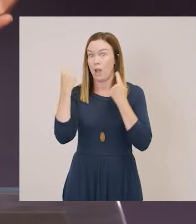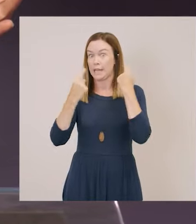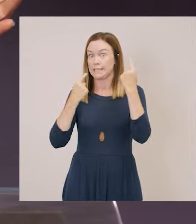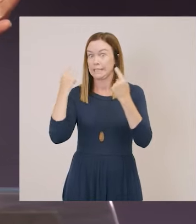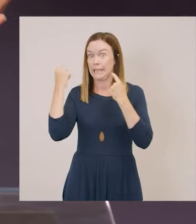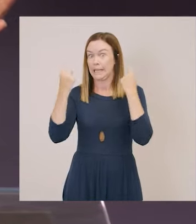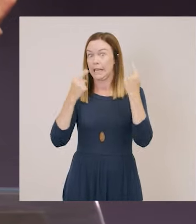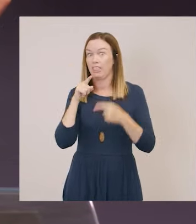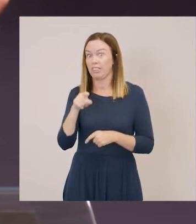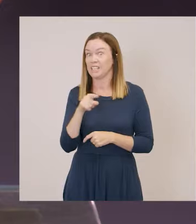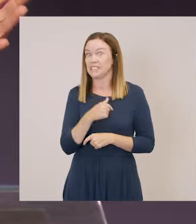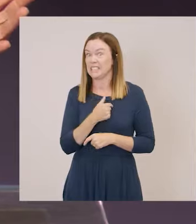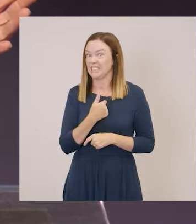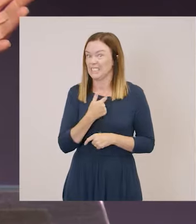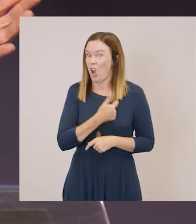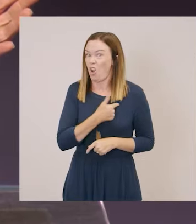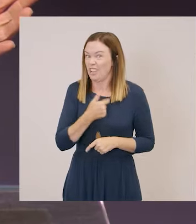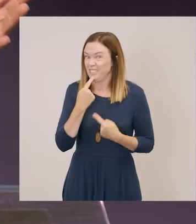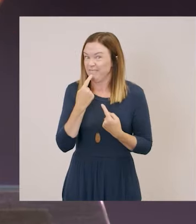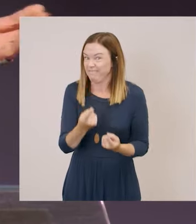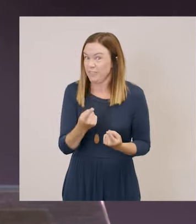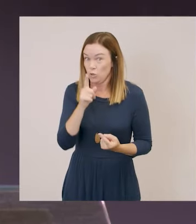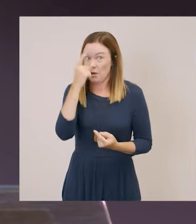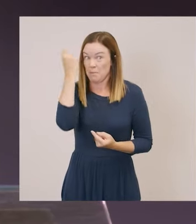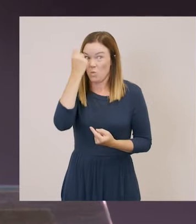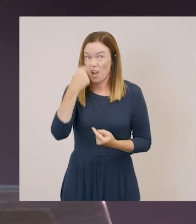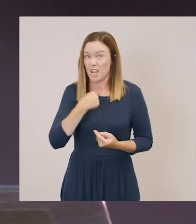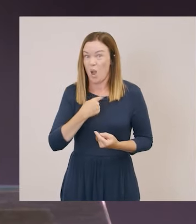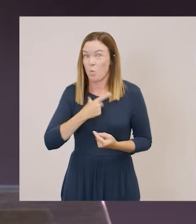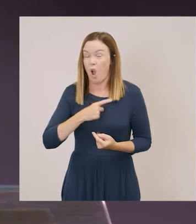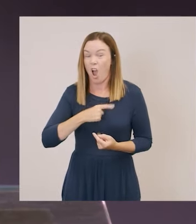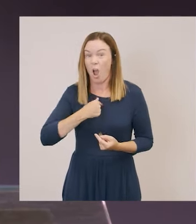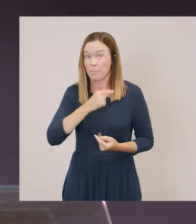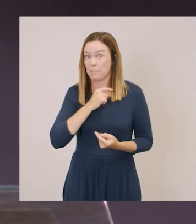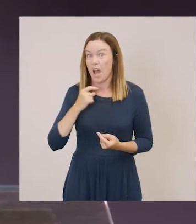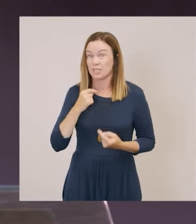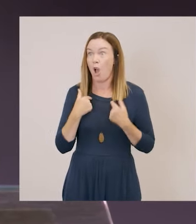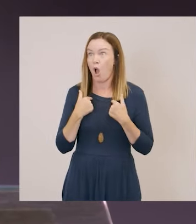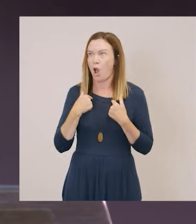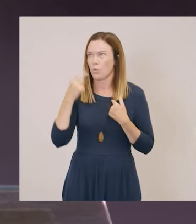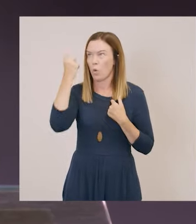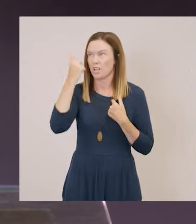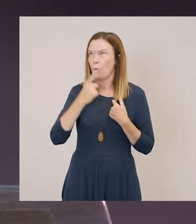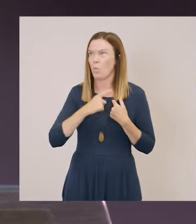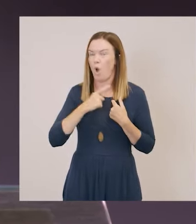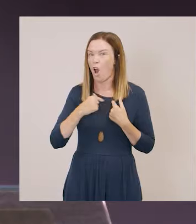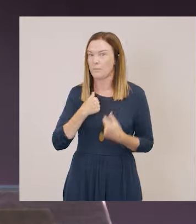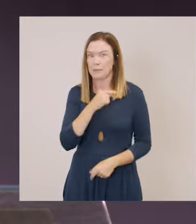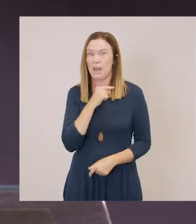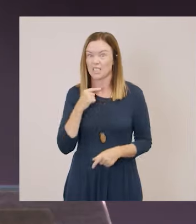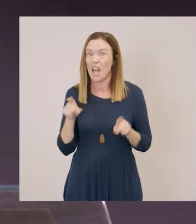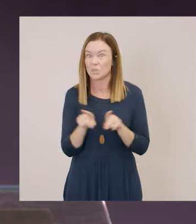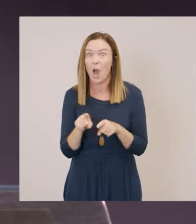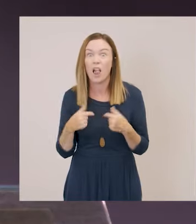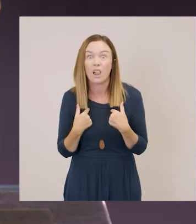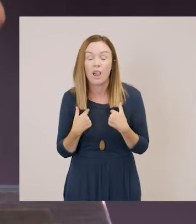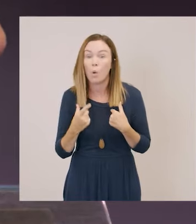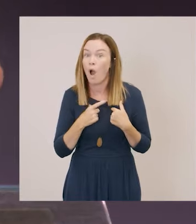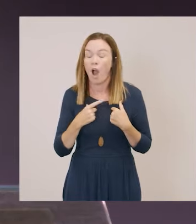This is a confession. You're probably going to think, I don't know why you're a pastor. I actually wondered why I was a pastor in that moment as well. Because I flipped